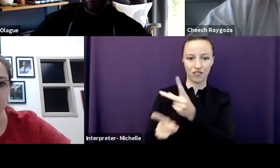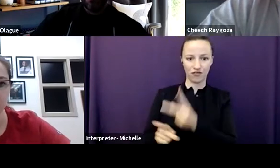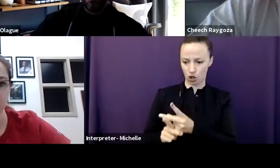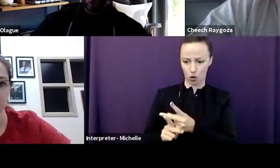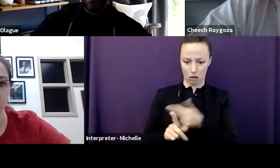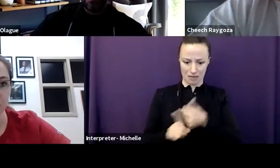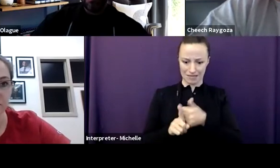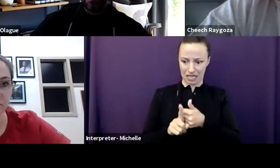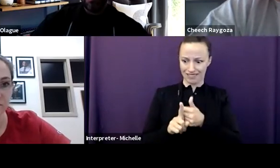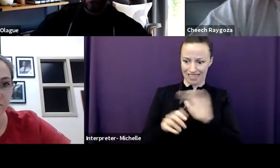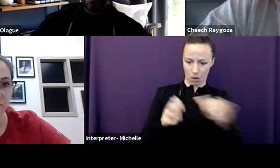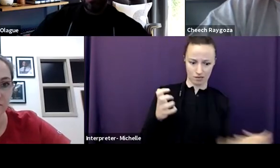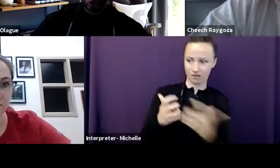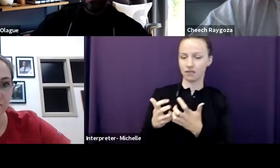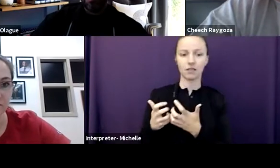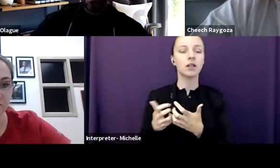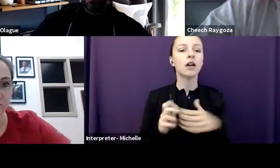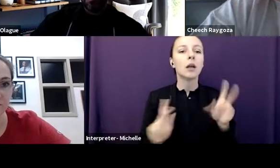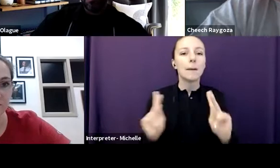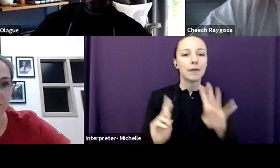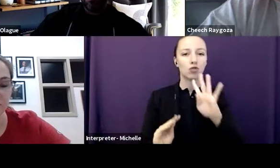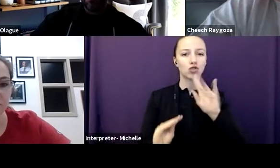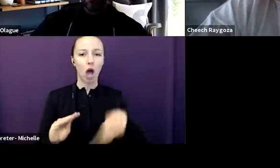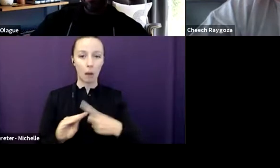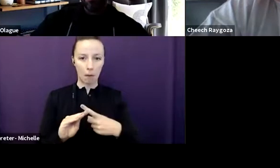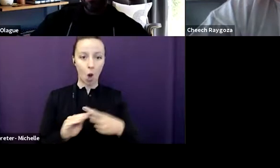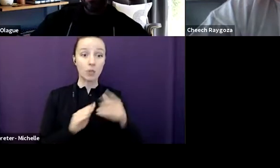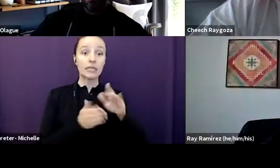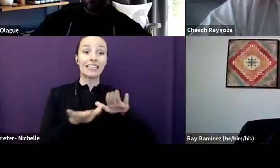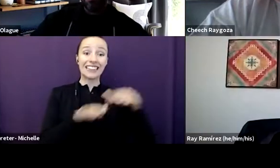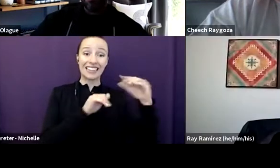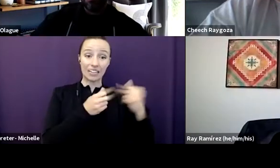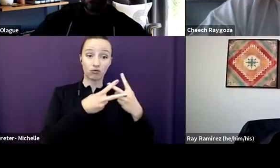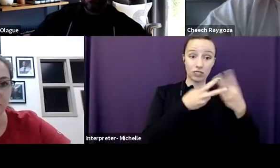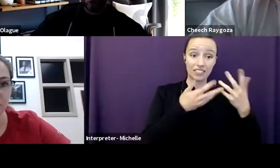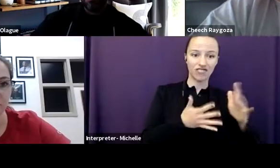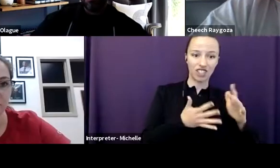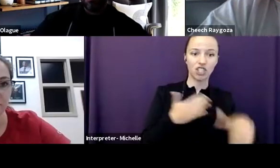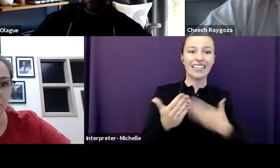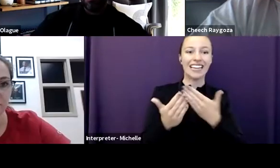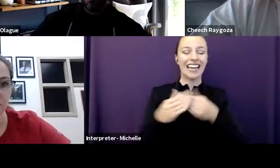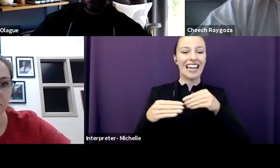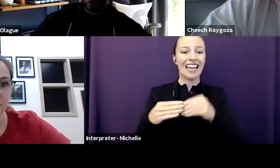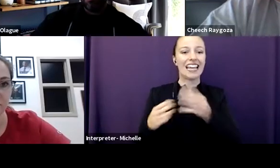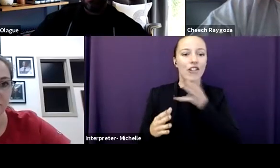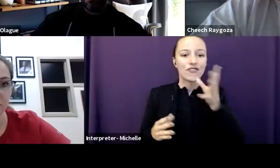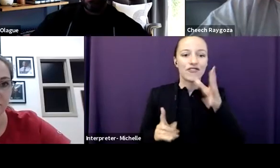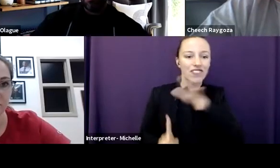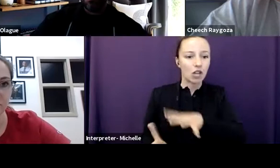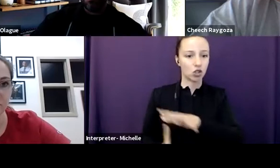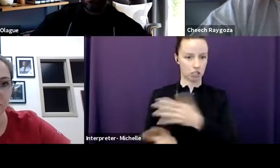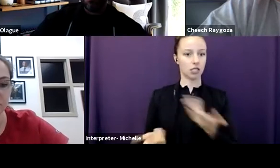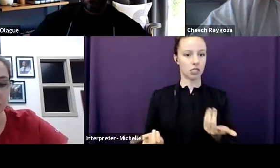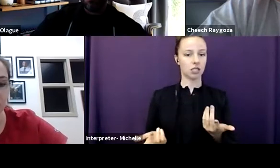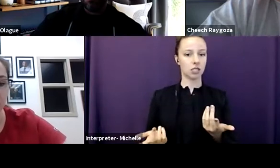or a lot of times people talk about ending up in the fields, right? And so if education is an opportunity that's going to give them